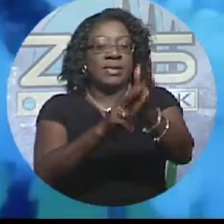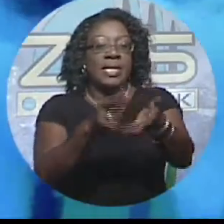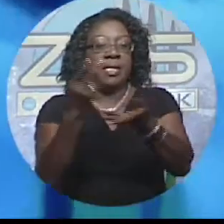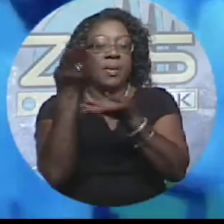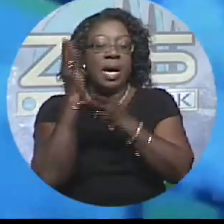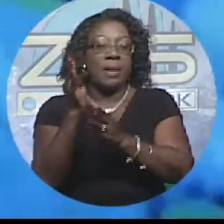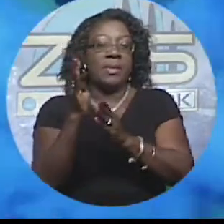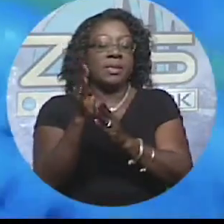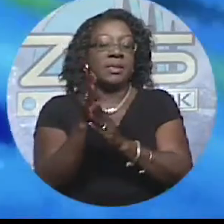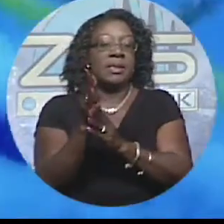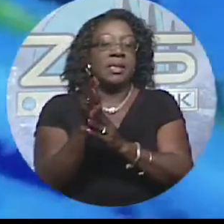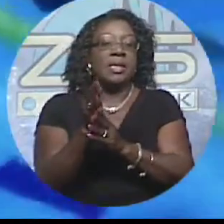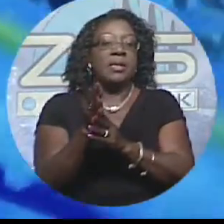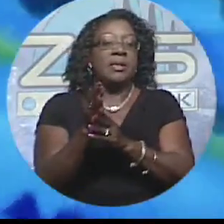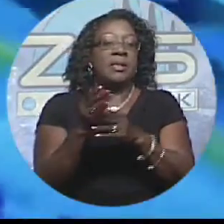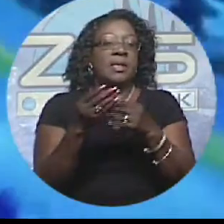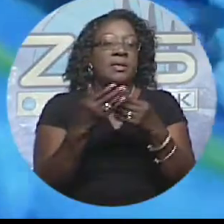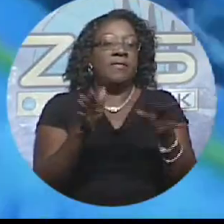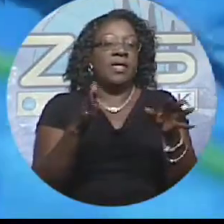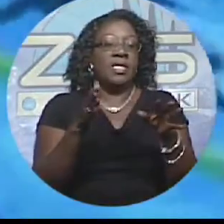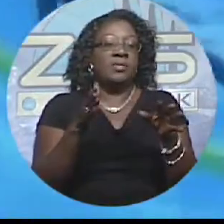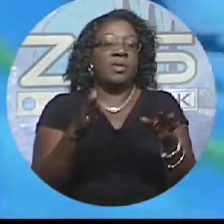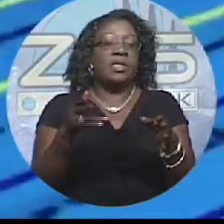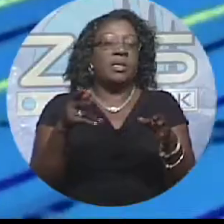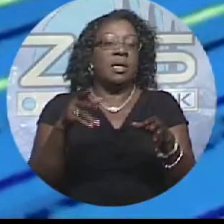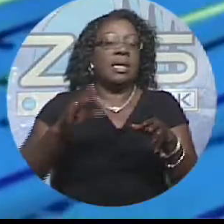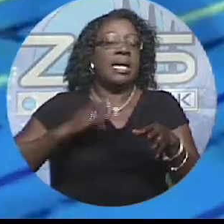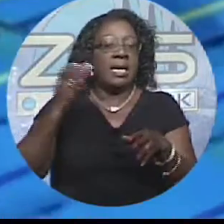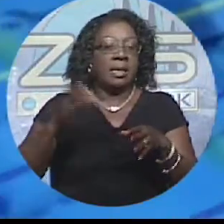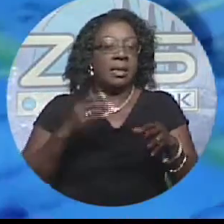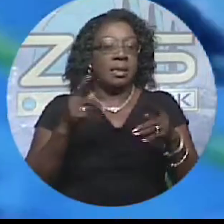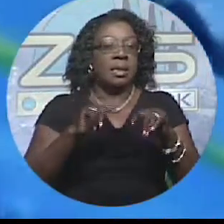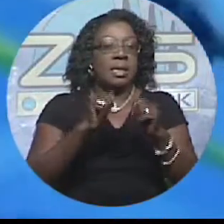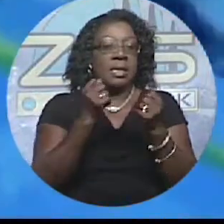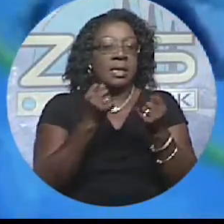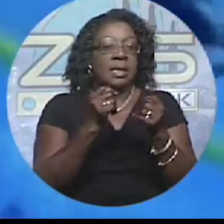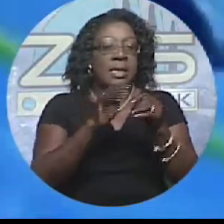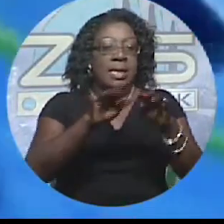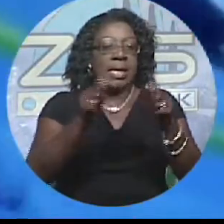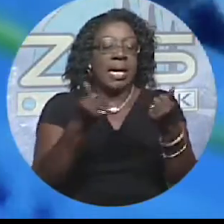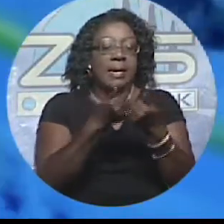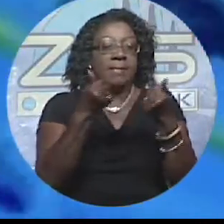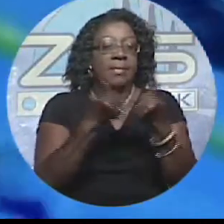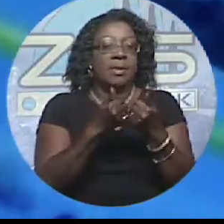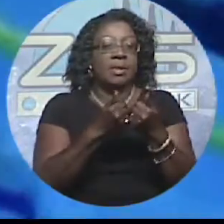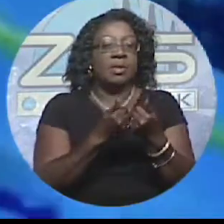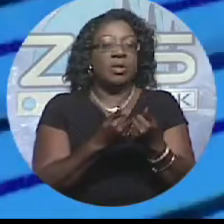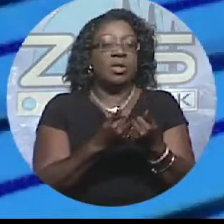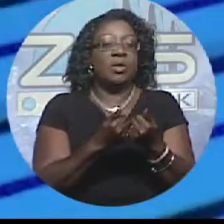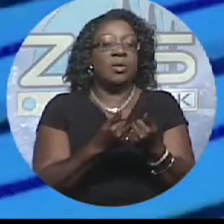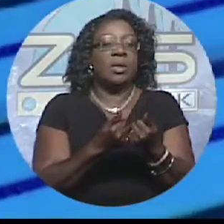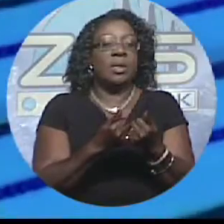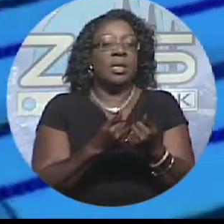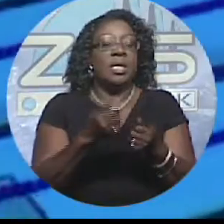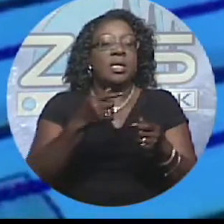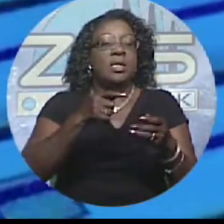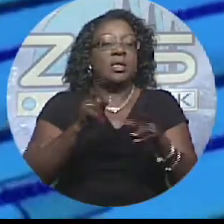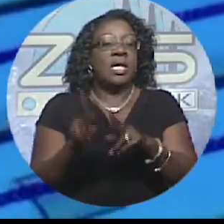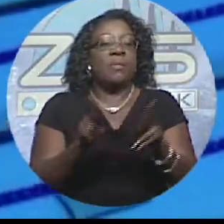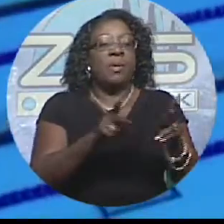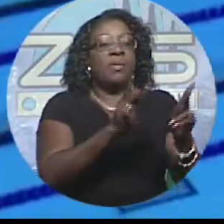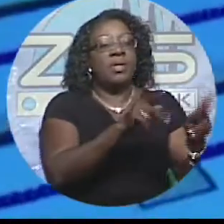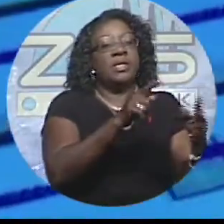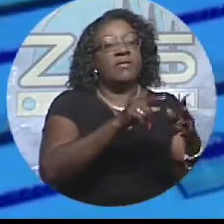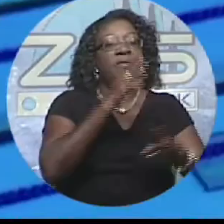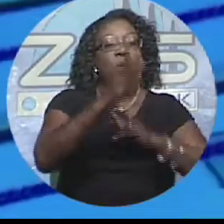she's actually leaving the Pan American Games a day early to go back to North Carolina to start her preparations for the World Championships in